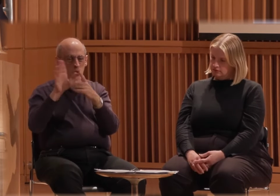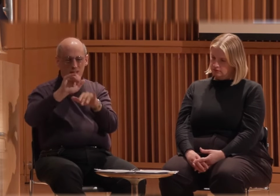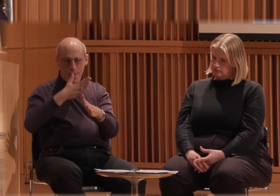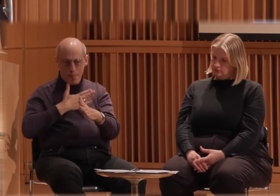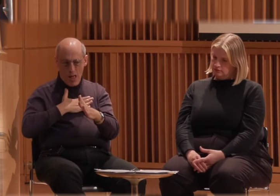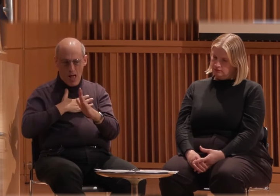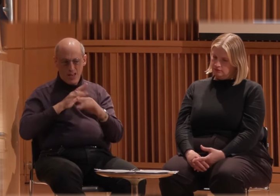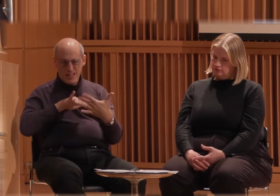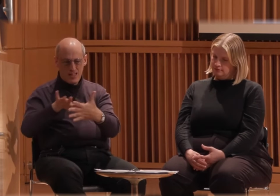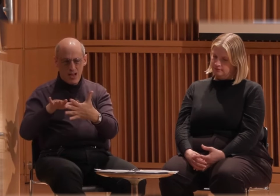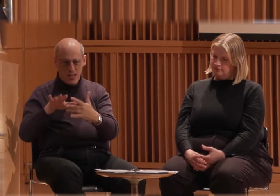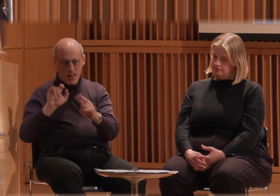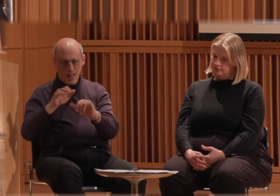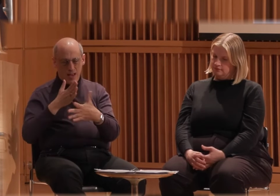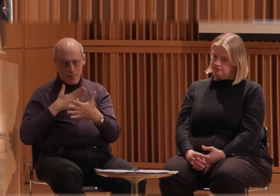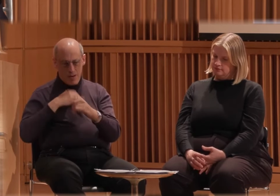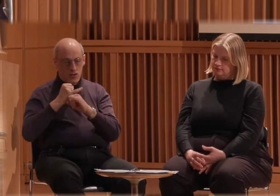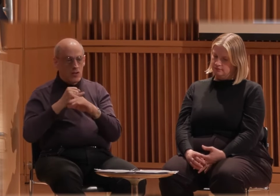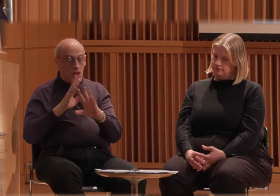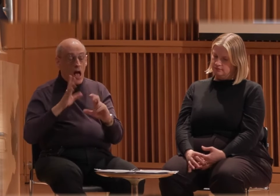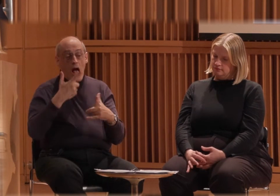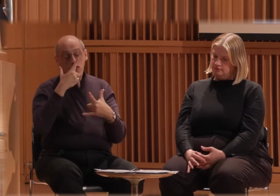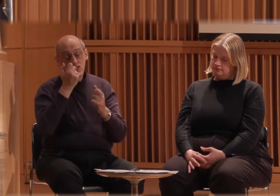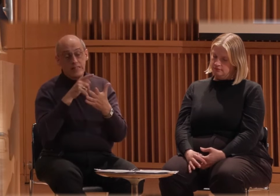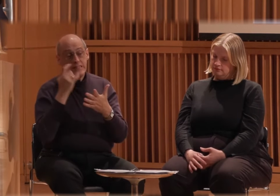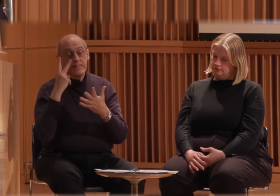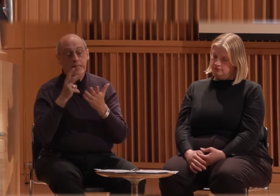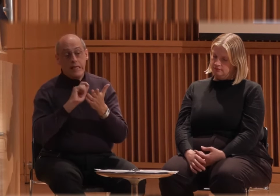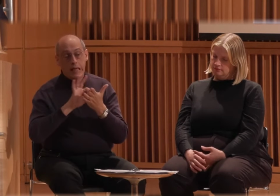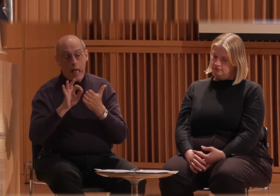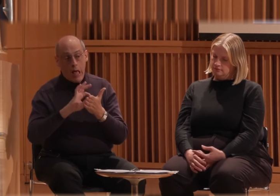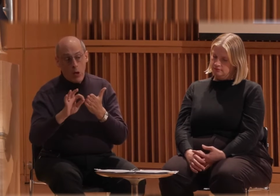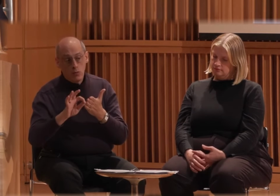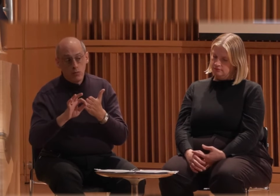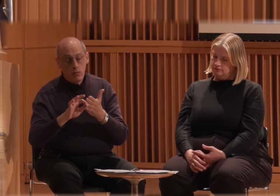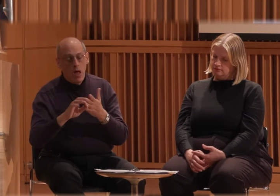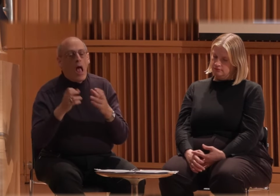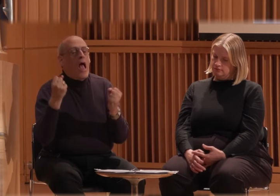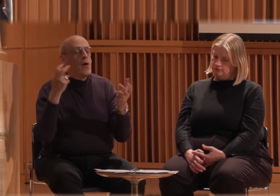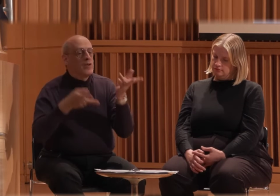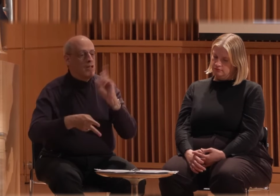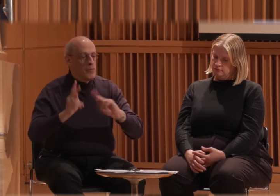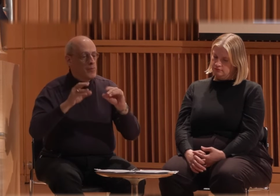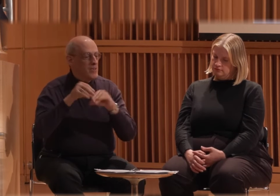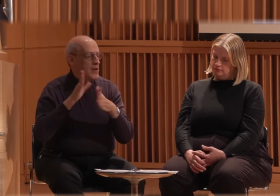can study. I did a count out of curiosity to just see how many people in my public health